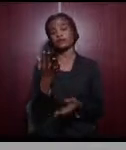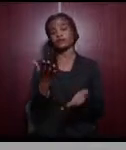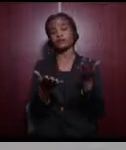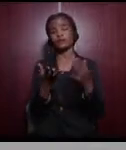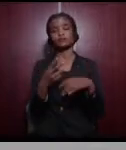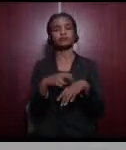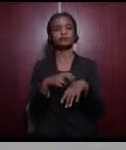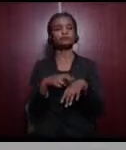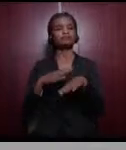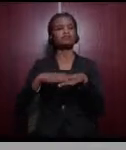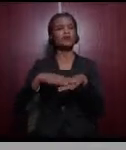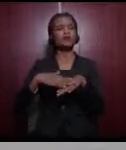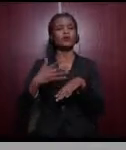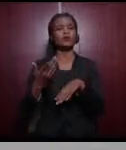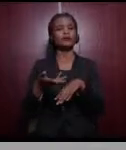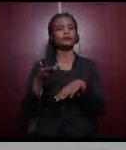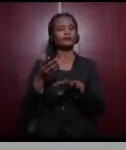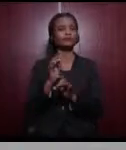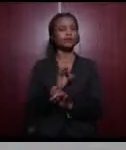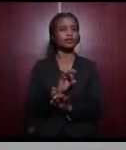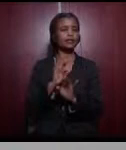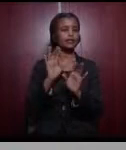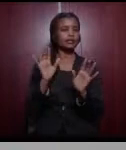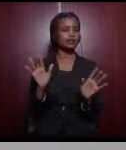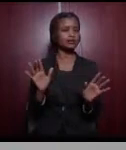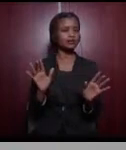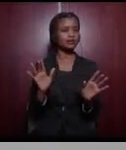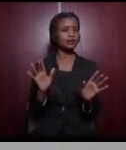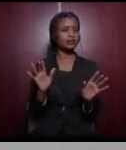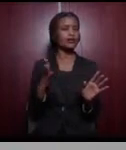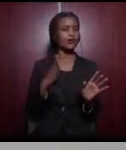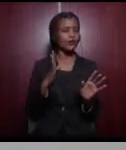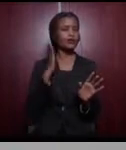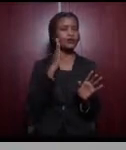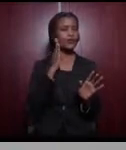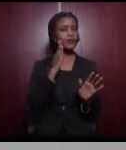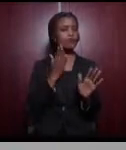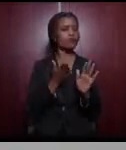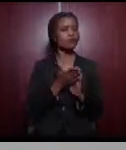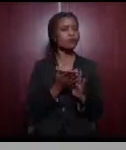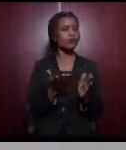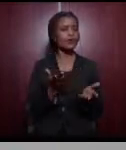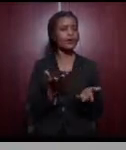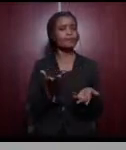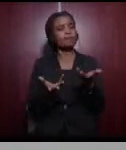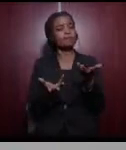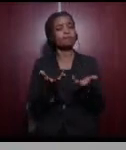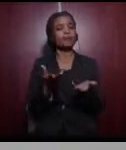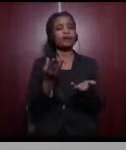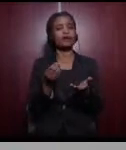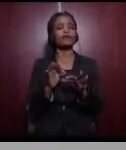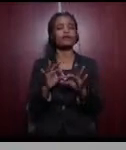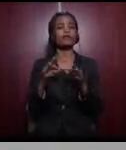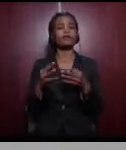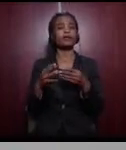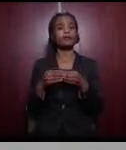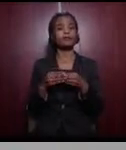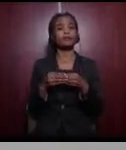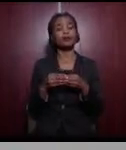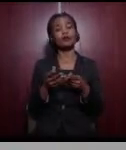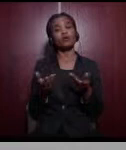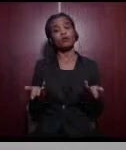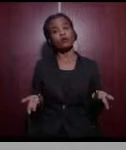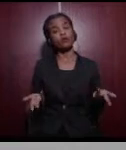more clarity on where to go when you have a family member or a member